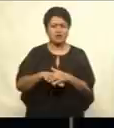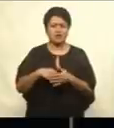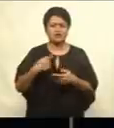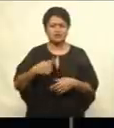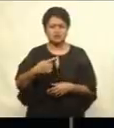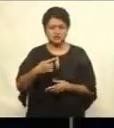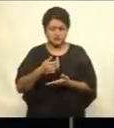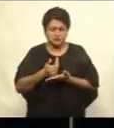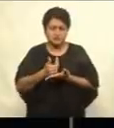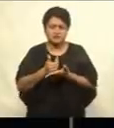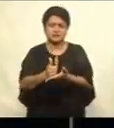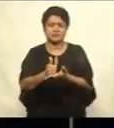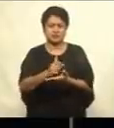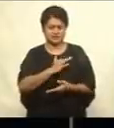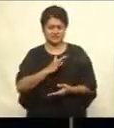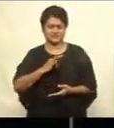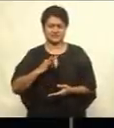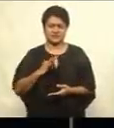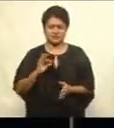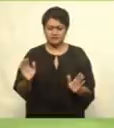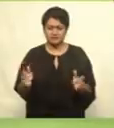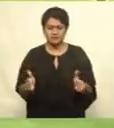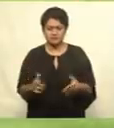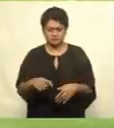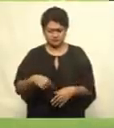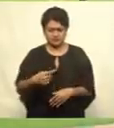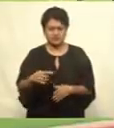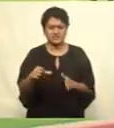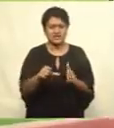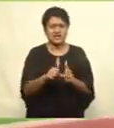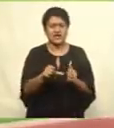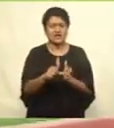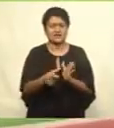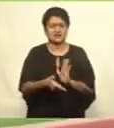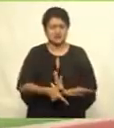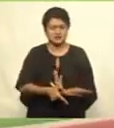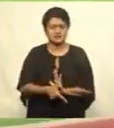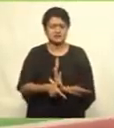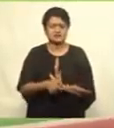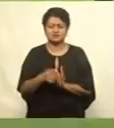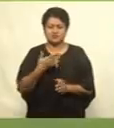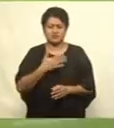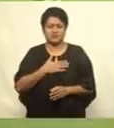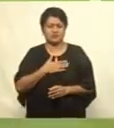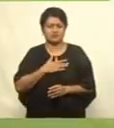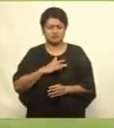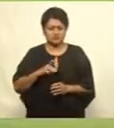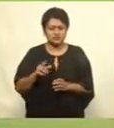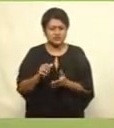players during these trying times, with most clubs having to cut their budget to stay afloat and keep